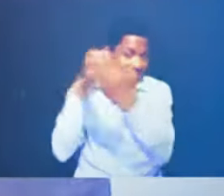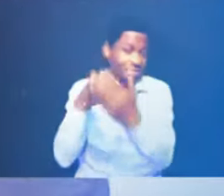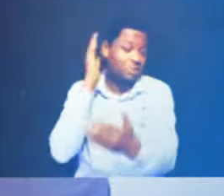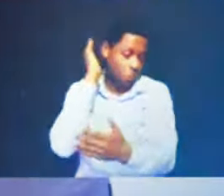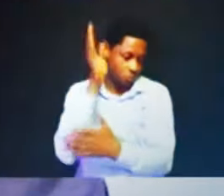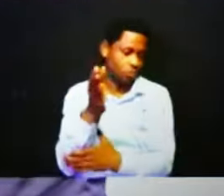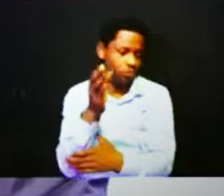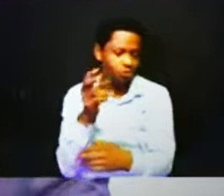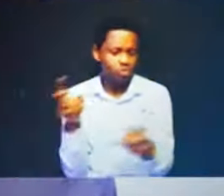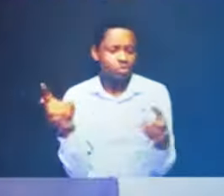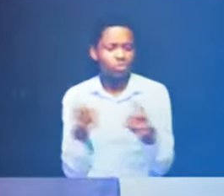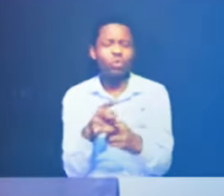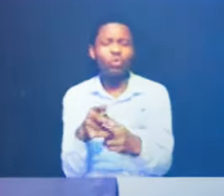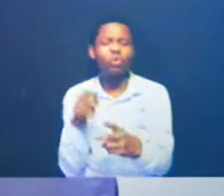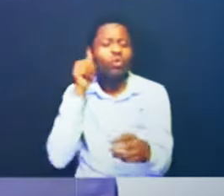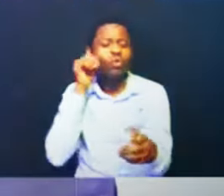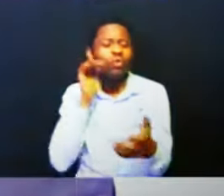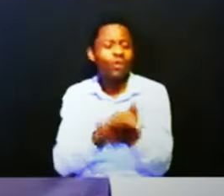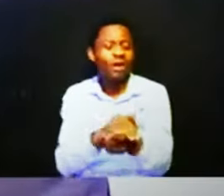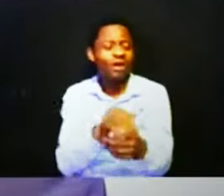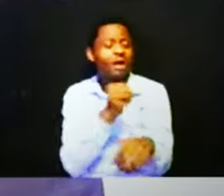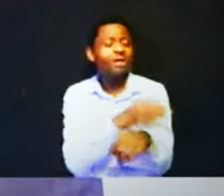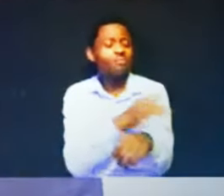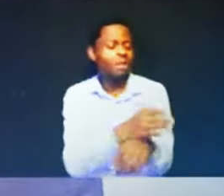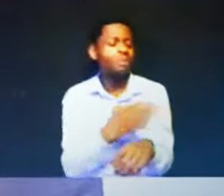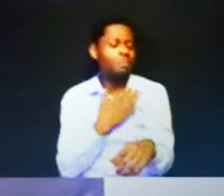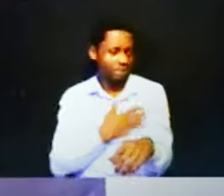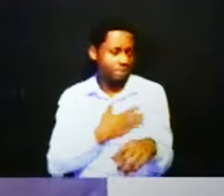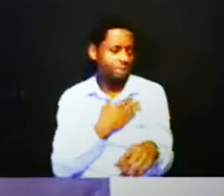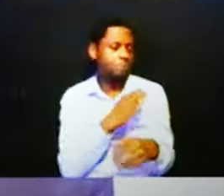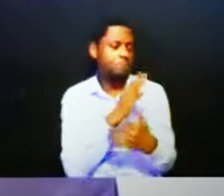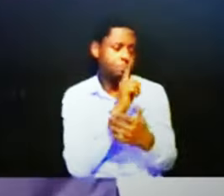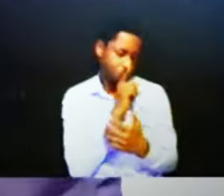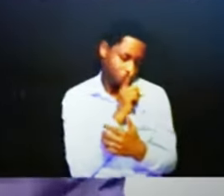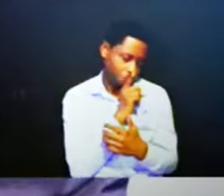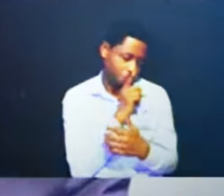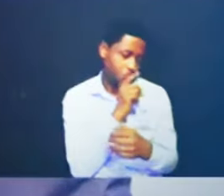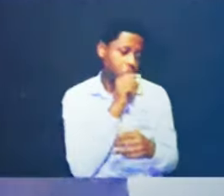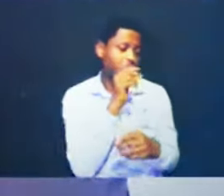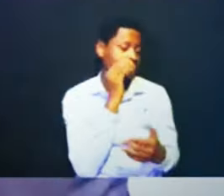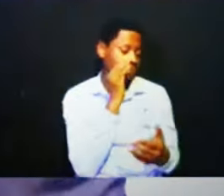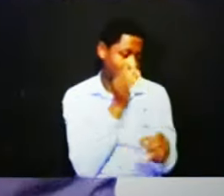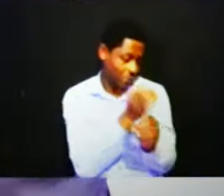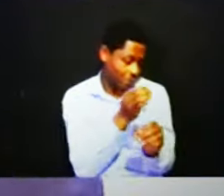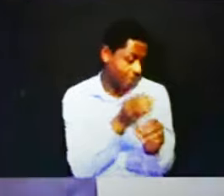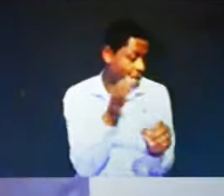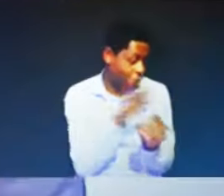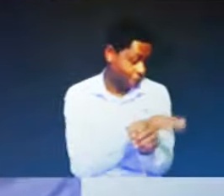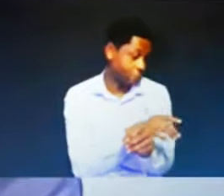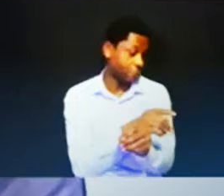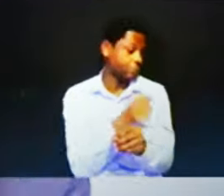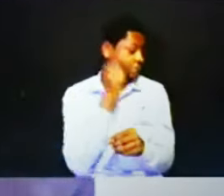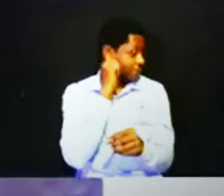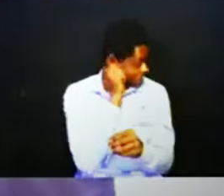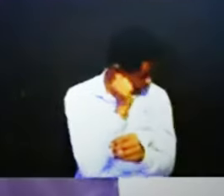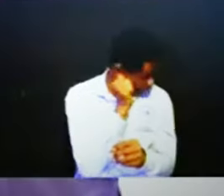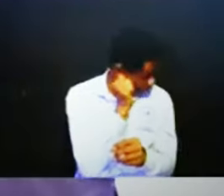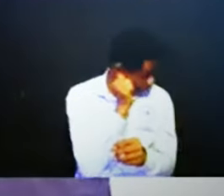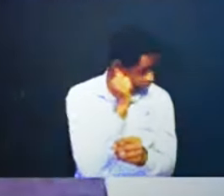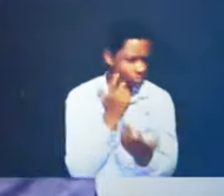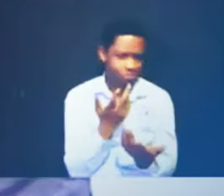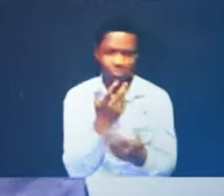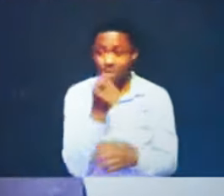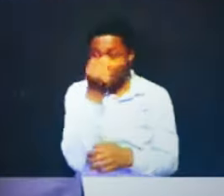ma frewa kachro se. Hwe adumaku no enya odi a twen ho efiri ho esan so osuro se wei ebetumi de ohaw bi abremo. I hope